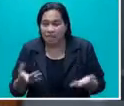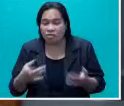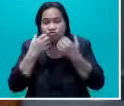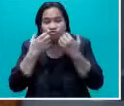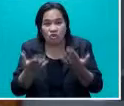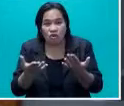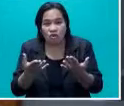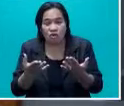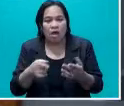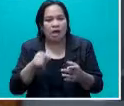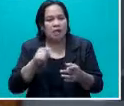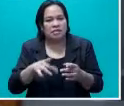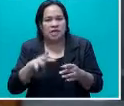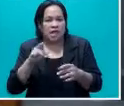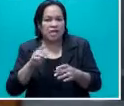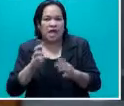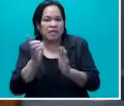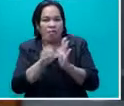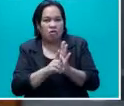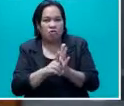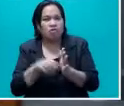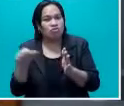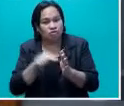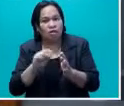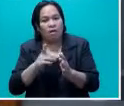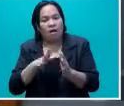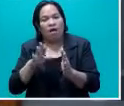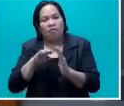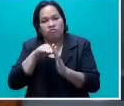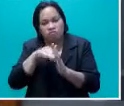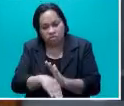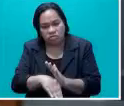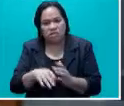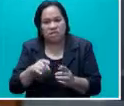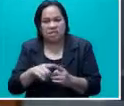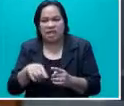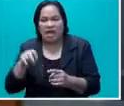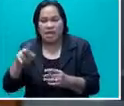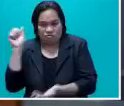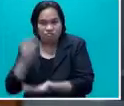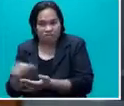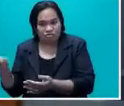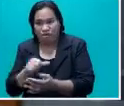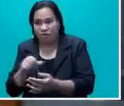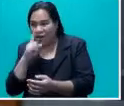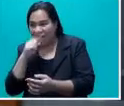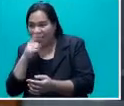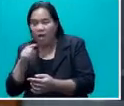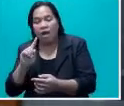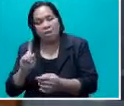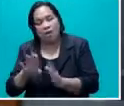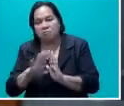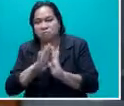demonstrated erosion of democracy, weakening of political rights, the very rights provided for in the